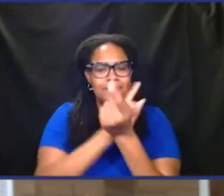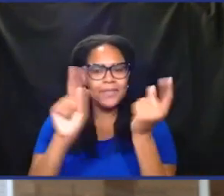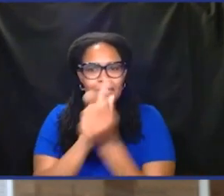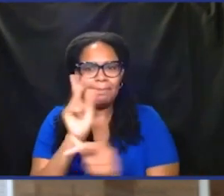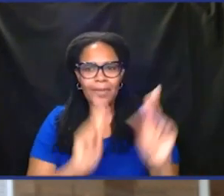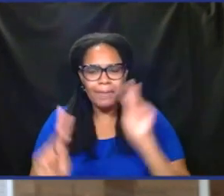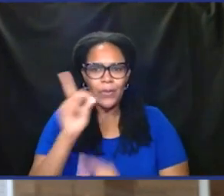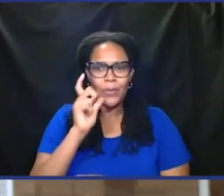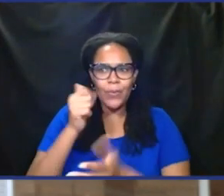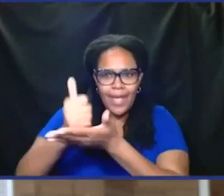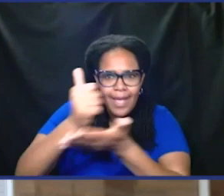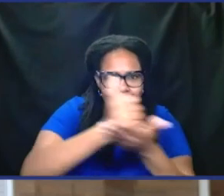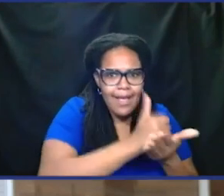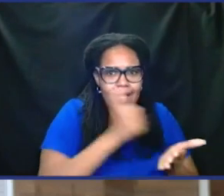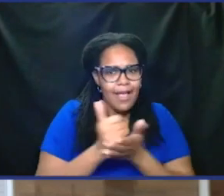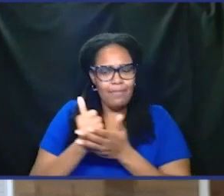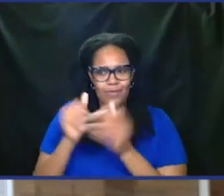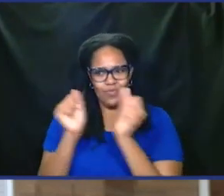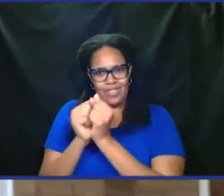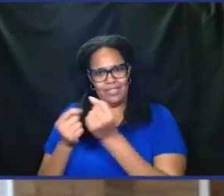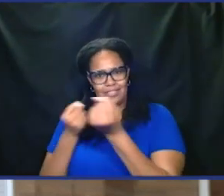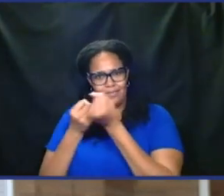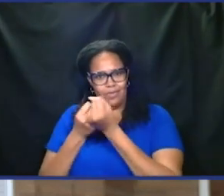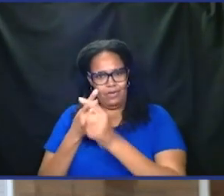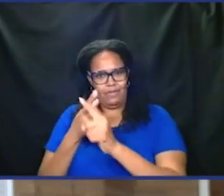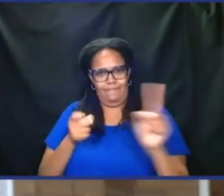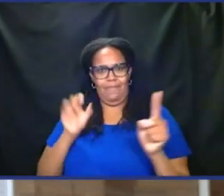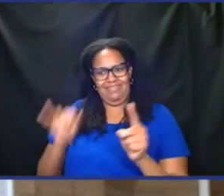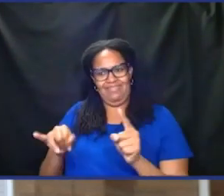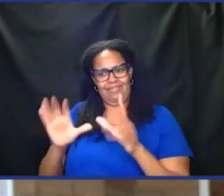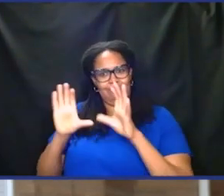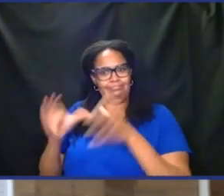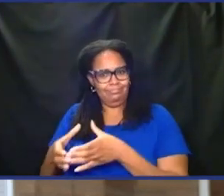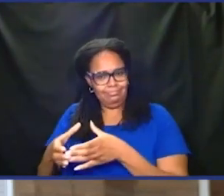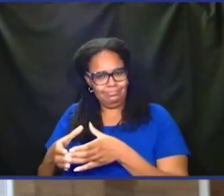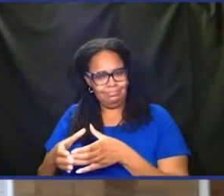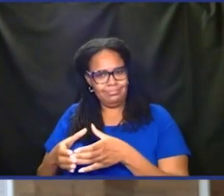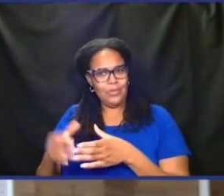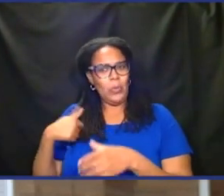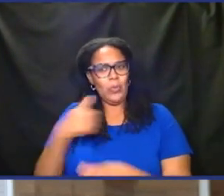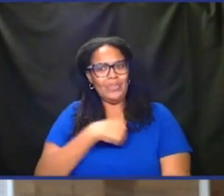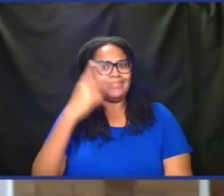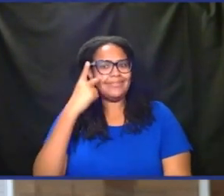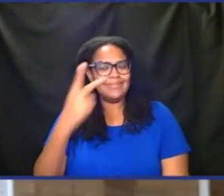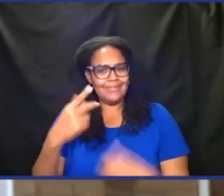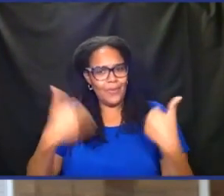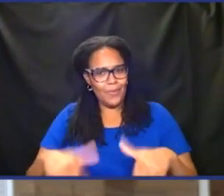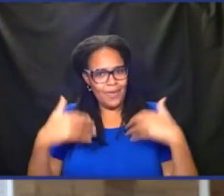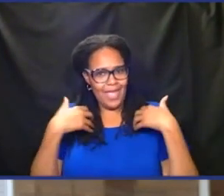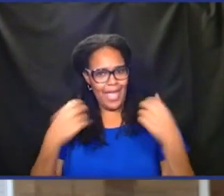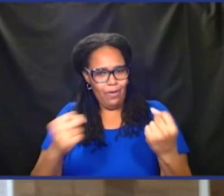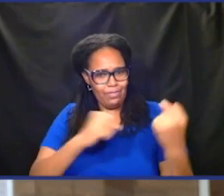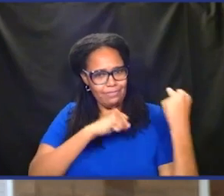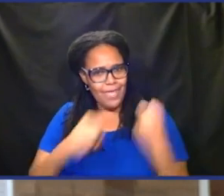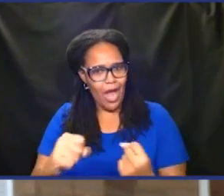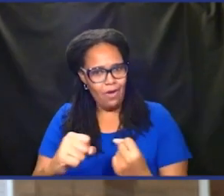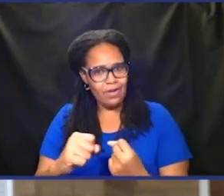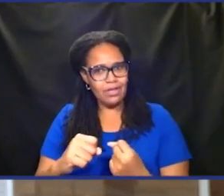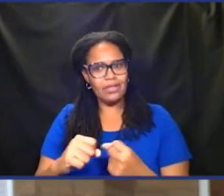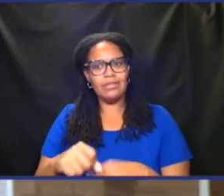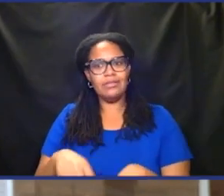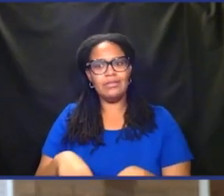support. We're meeting people who demonstrate the power of health. Mustafa in Jordan, Dr. Pacheco in